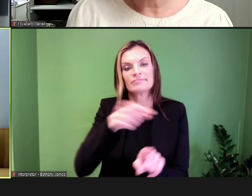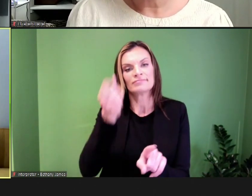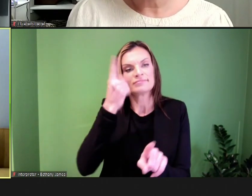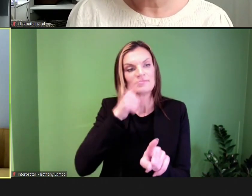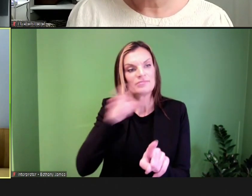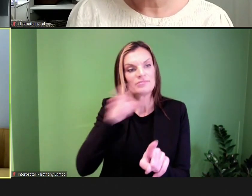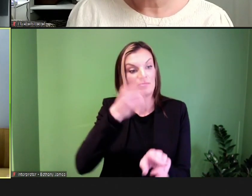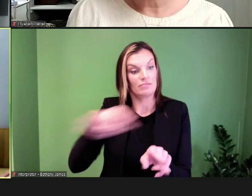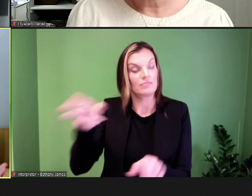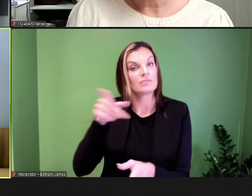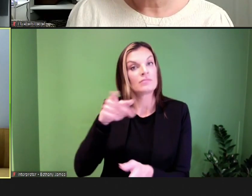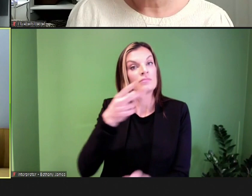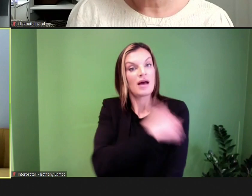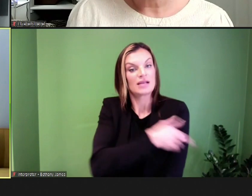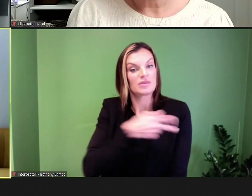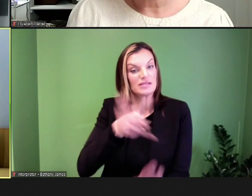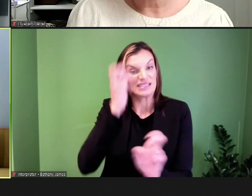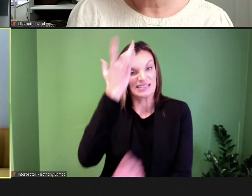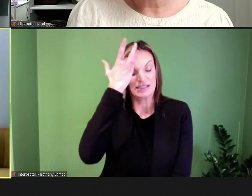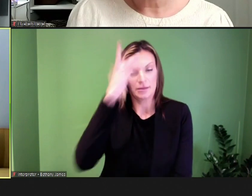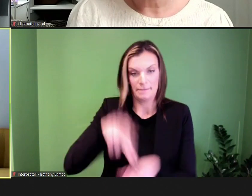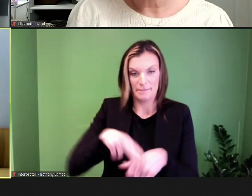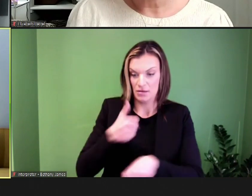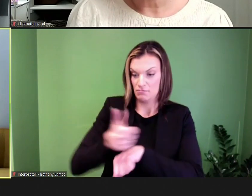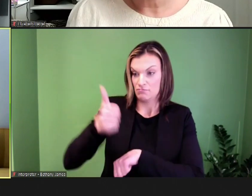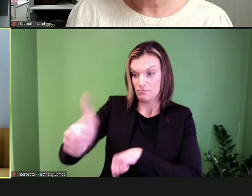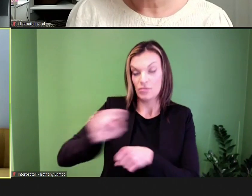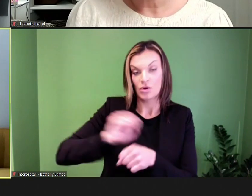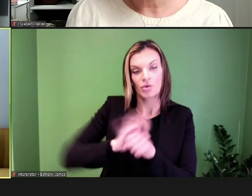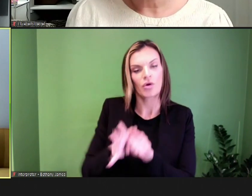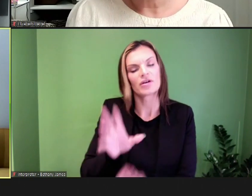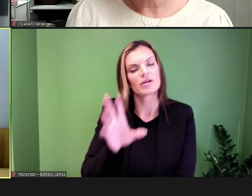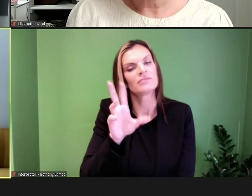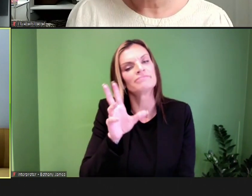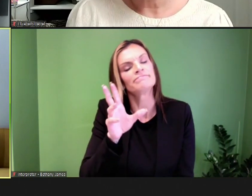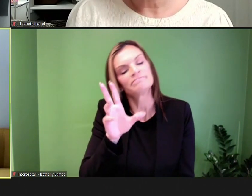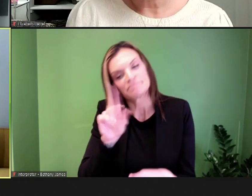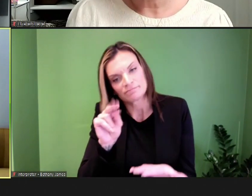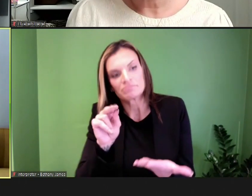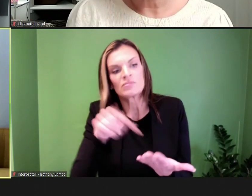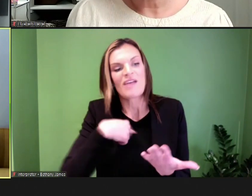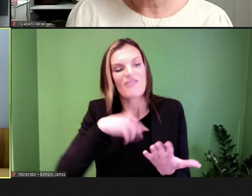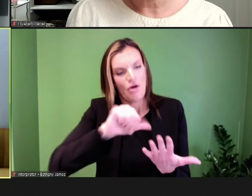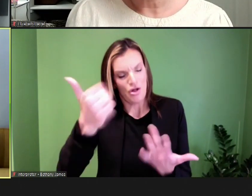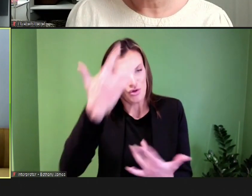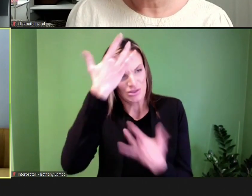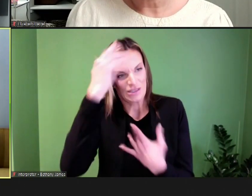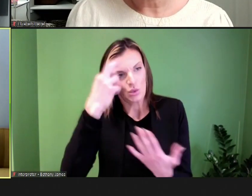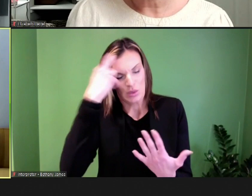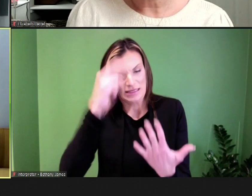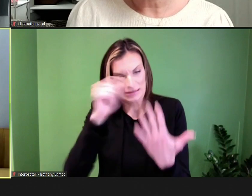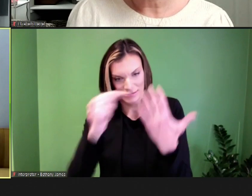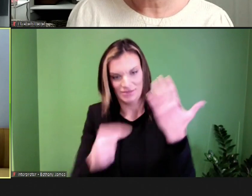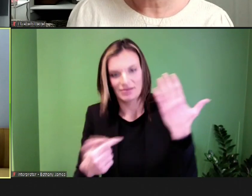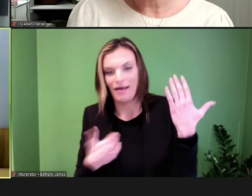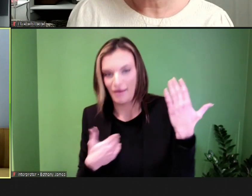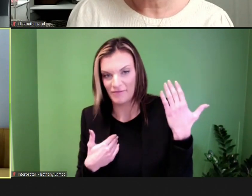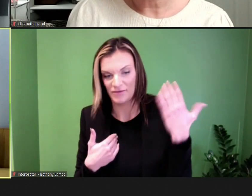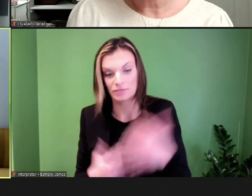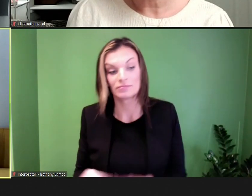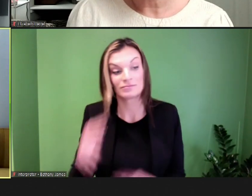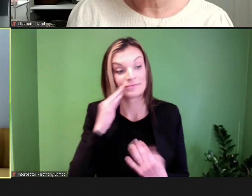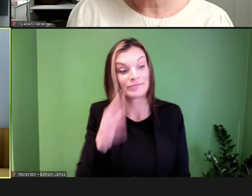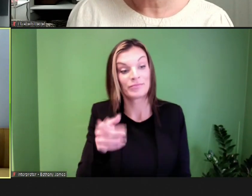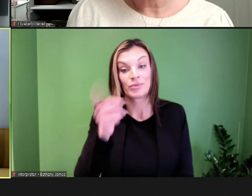reasons. So the entire picture needs to be taken into account. But what I can tell you is the people who are